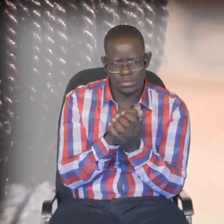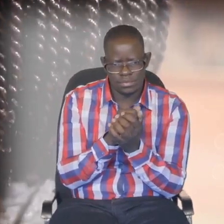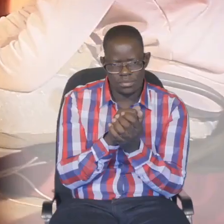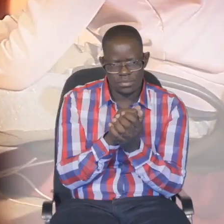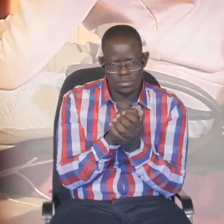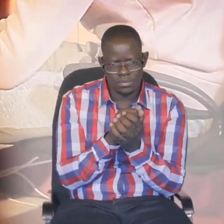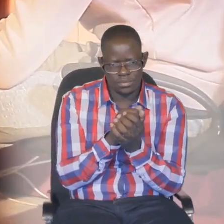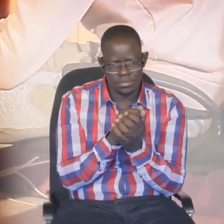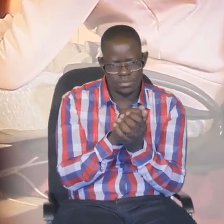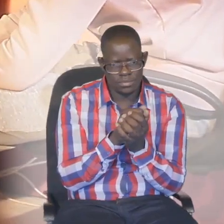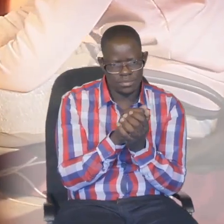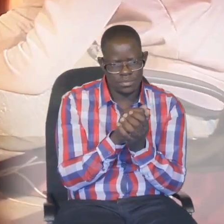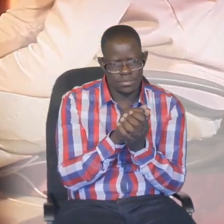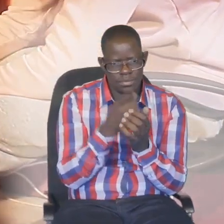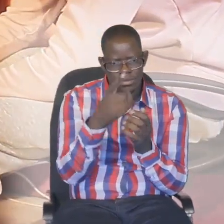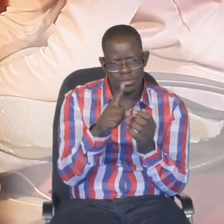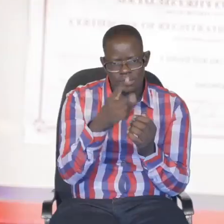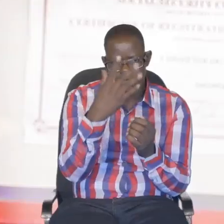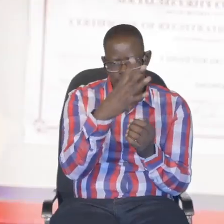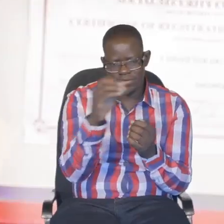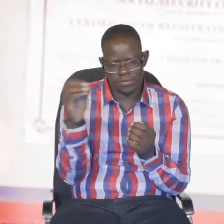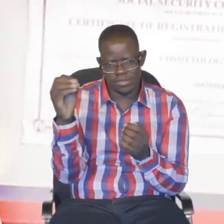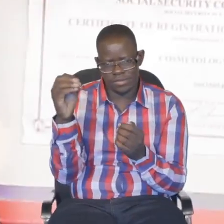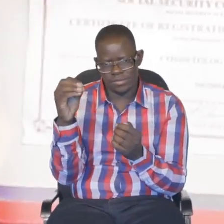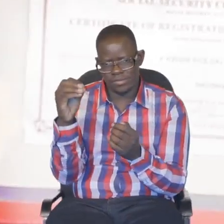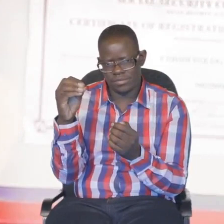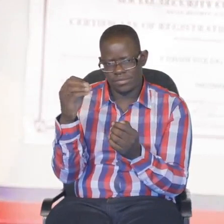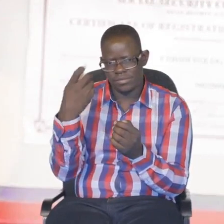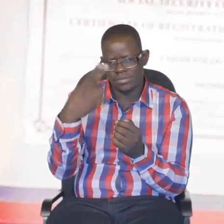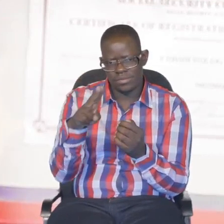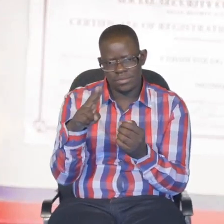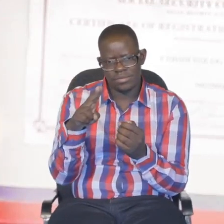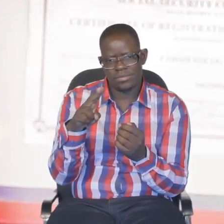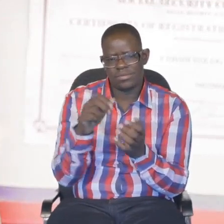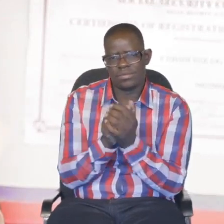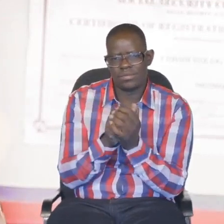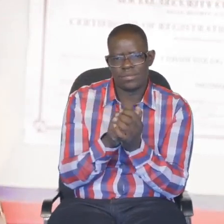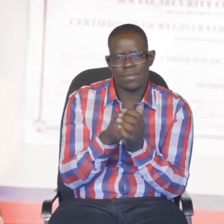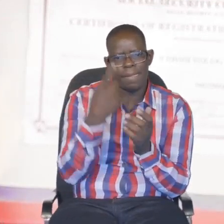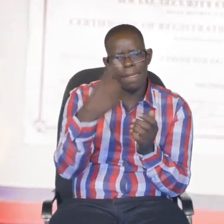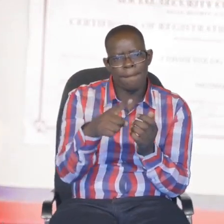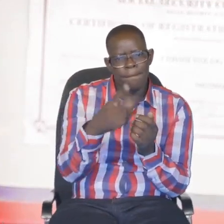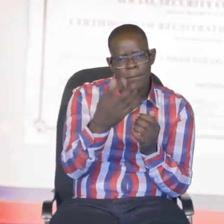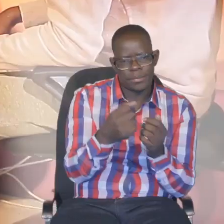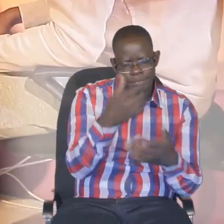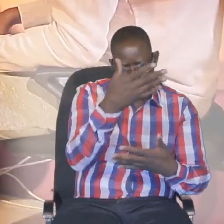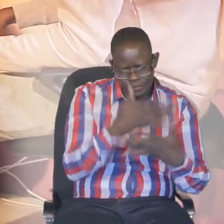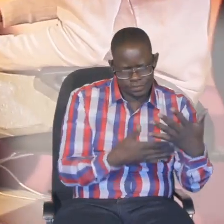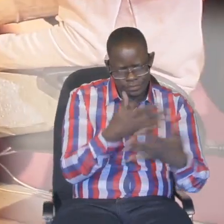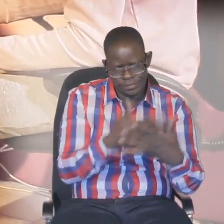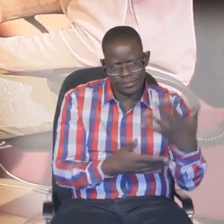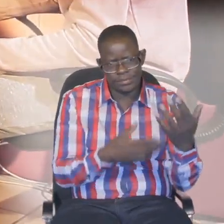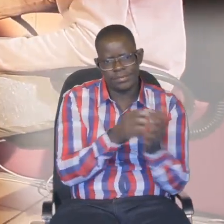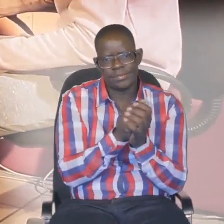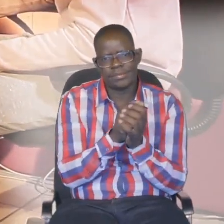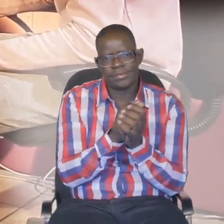statement? Yes, I've paid $500 Namibian dollars, but it does not show on the statement. But I do have their receipt as well as my